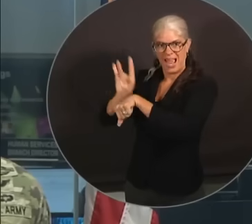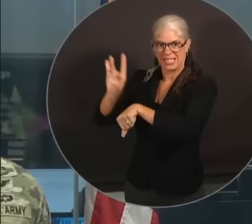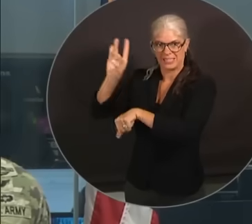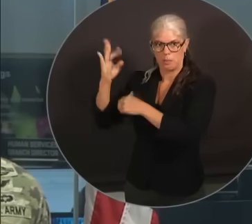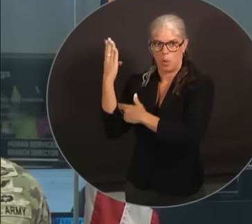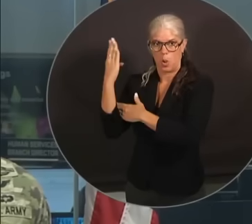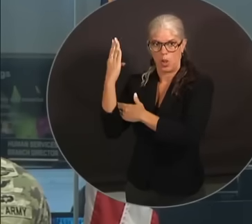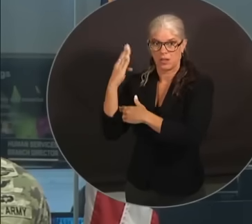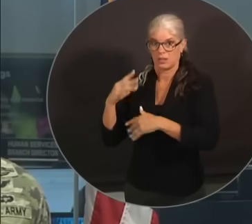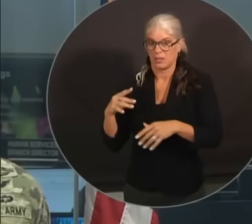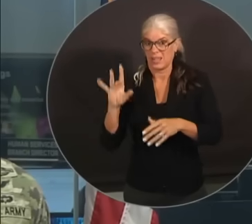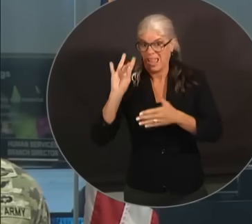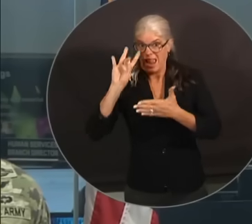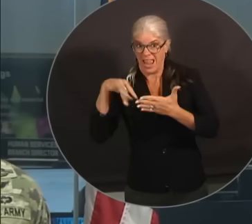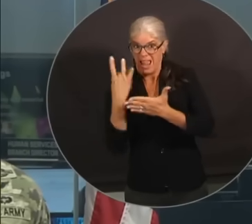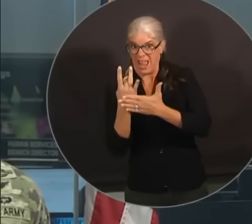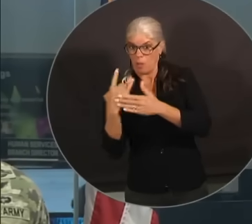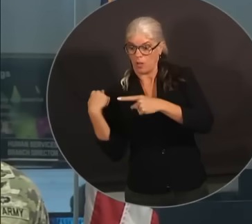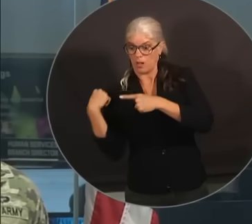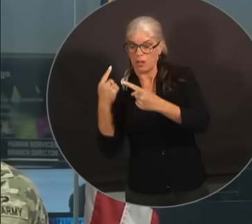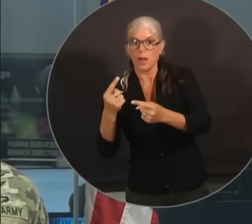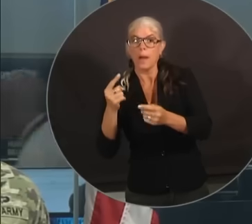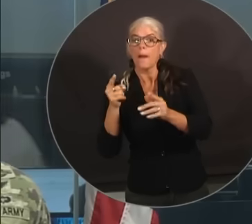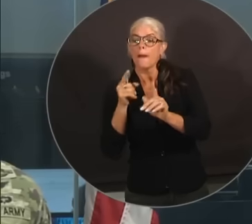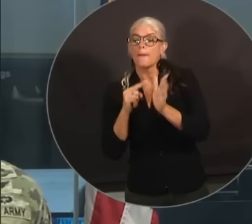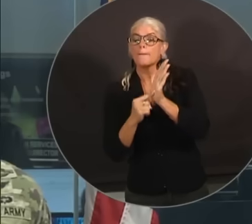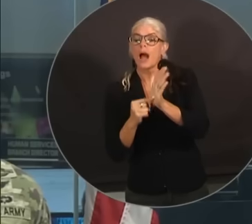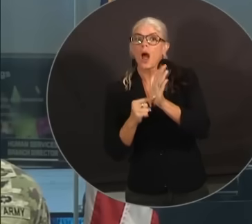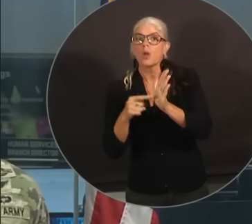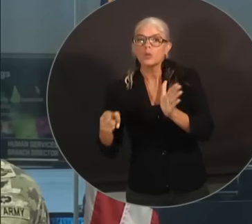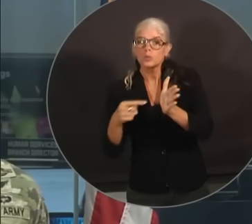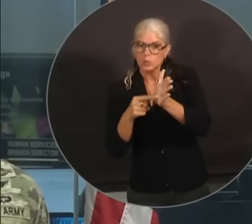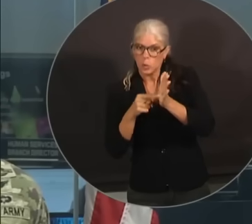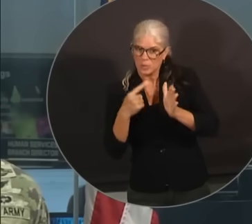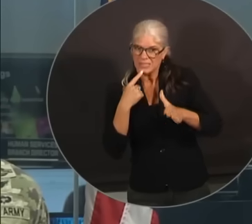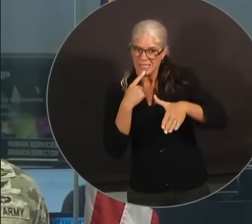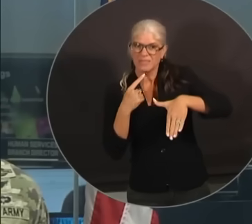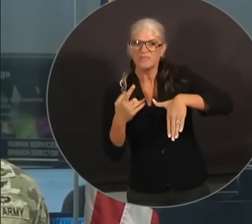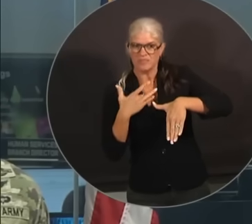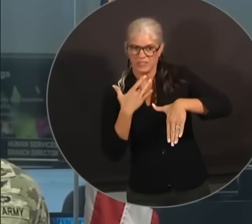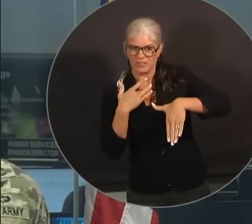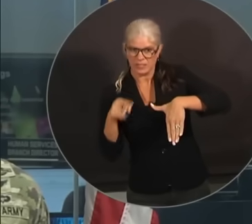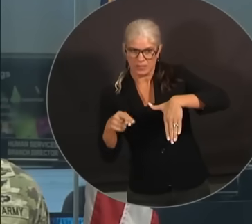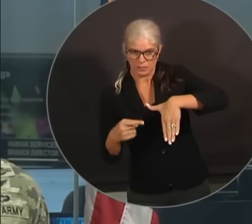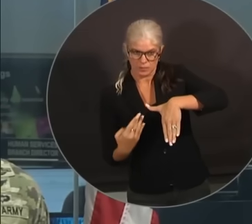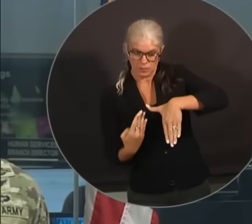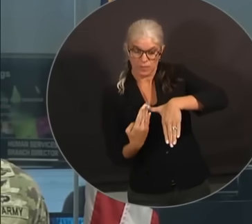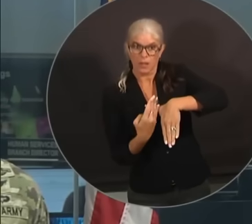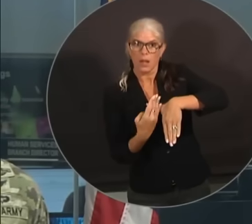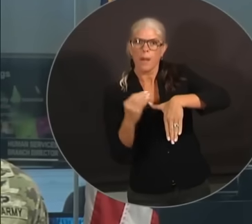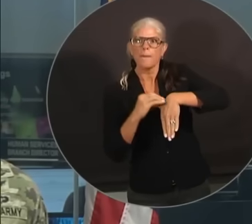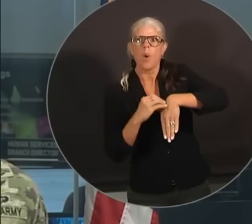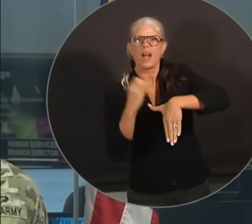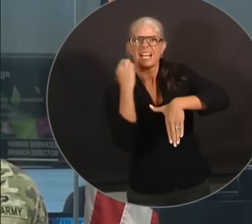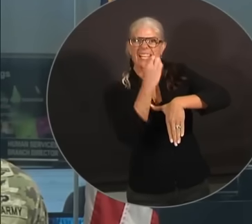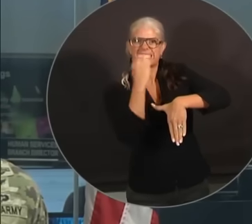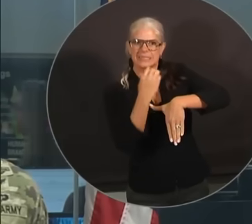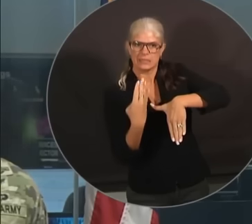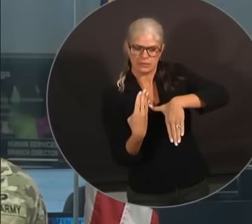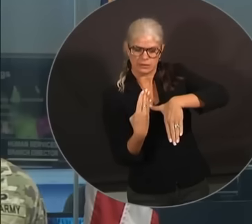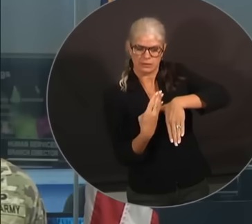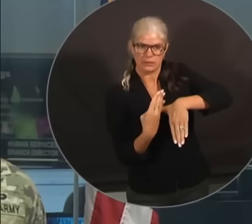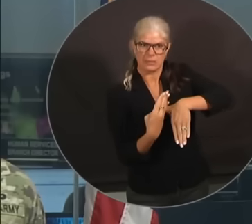last 8 hours, the models are nudging the center of the storm a little bit east. And that's significant when you're talking